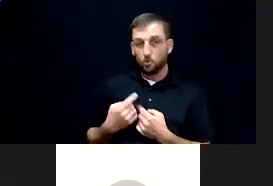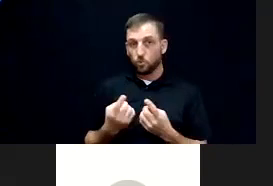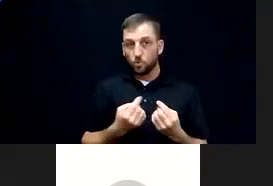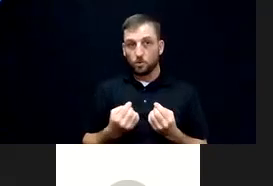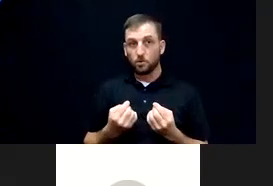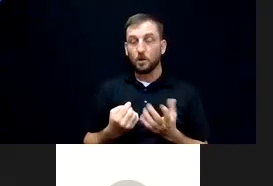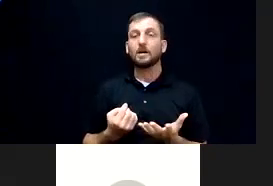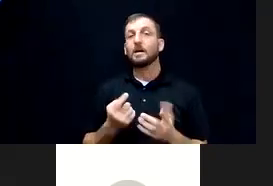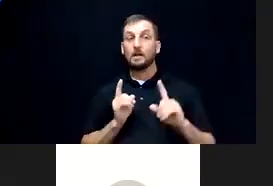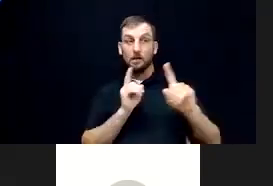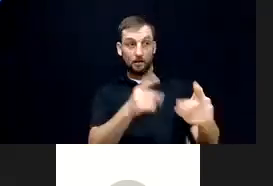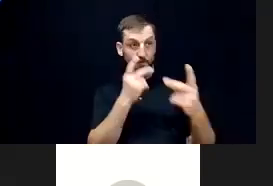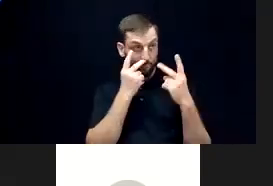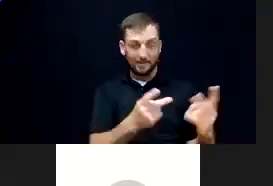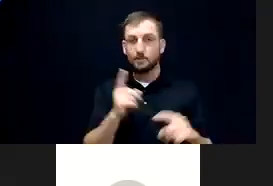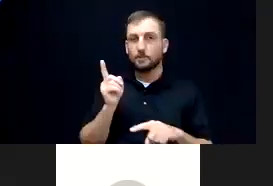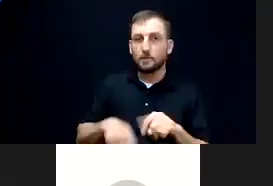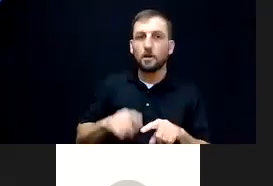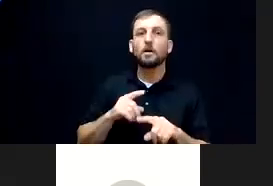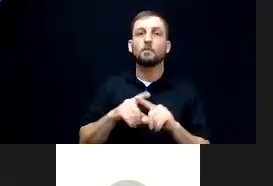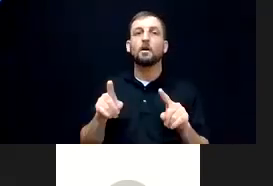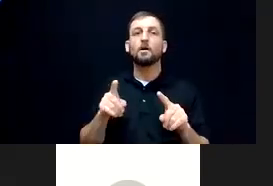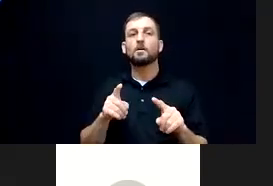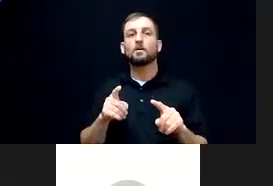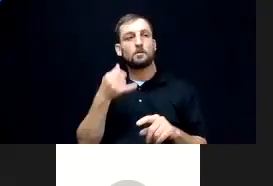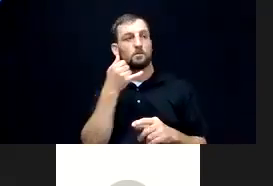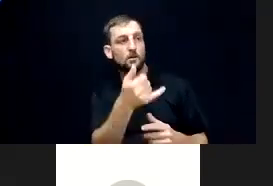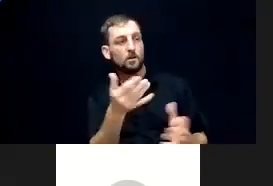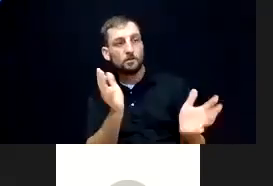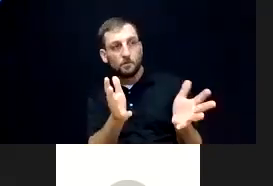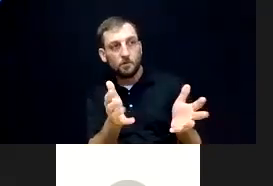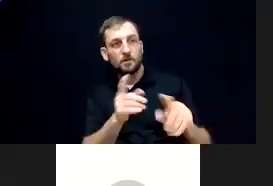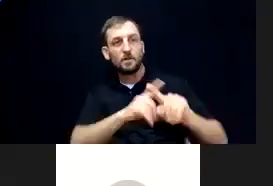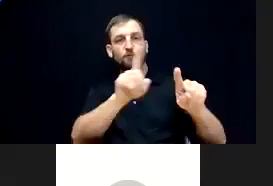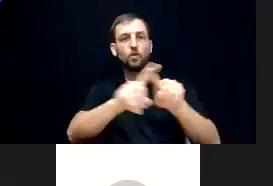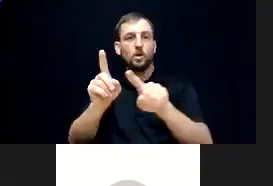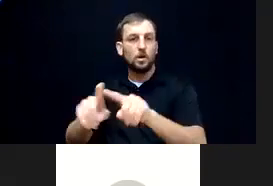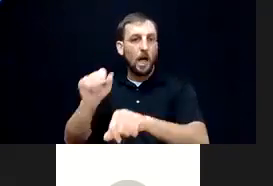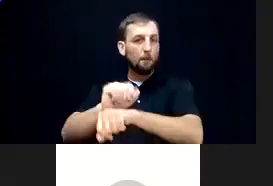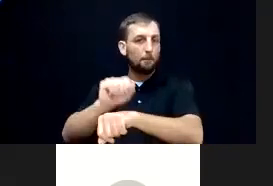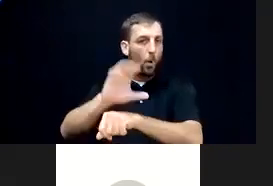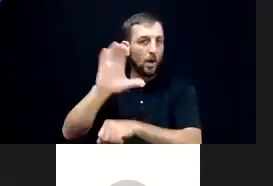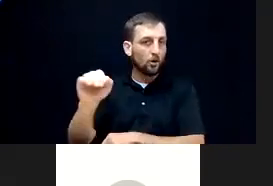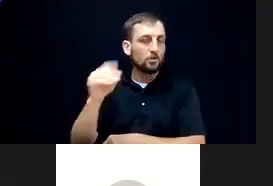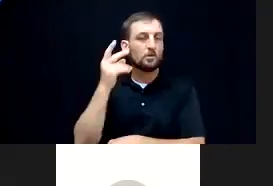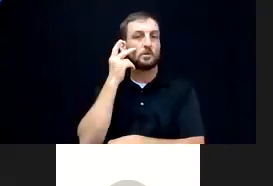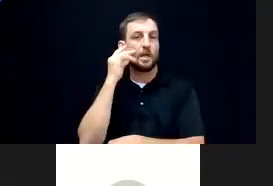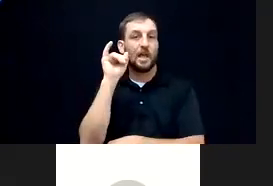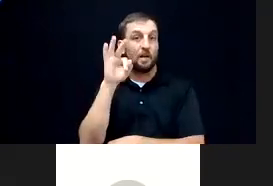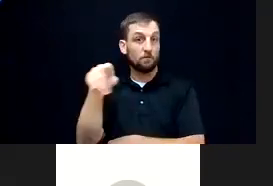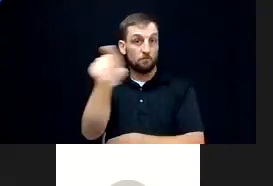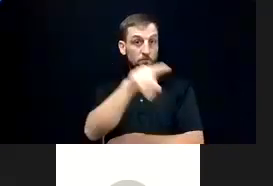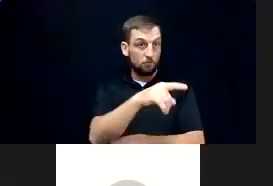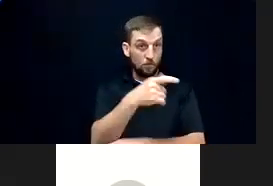to visit, but to actually speak with a lot of different potential employers to see if they are interested in partnering with